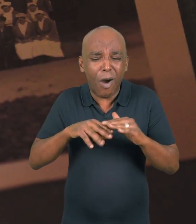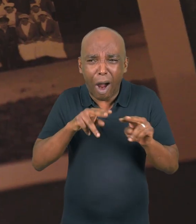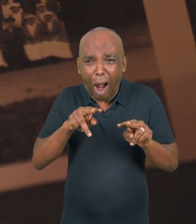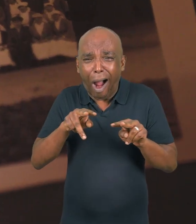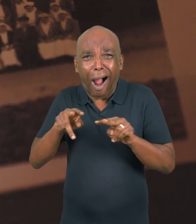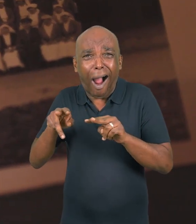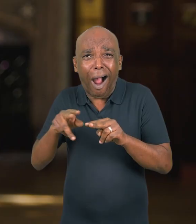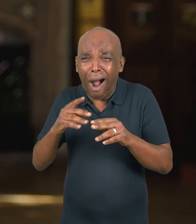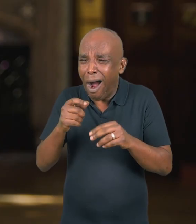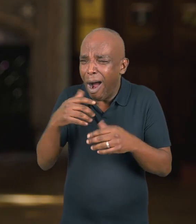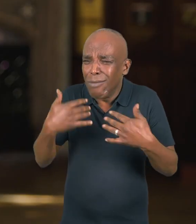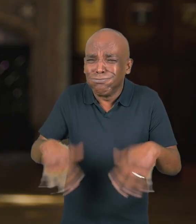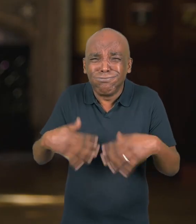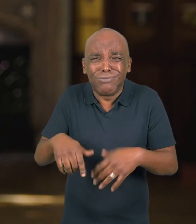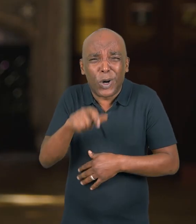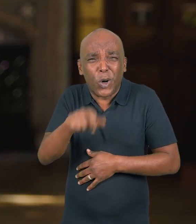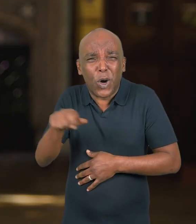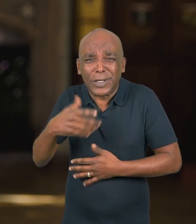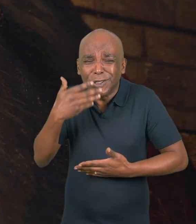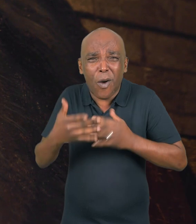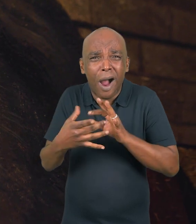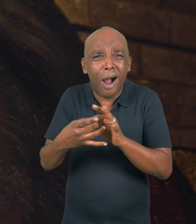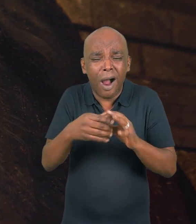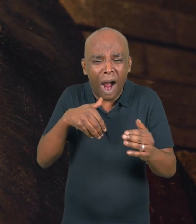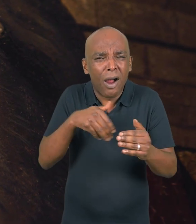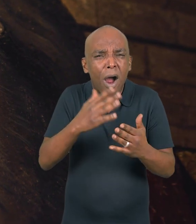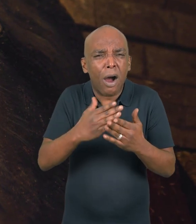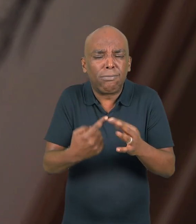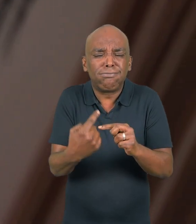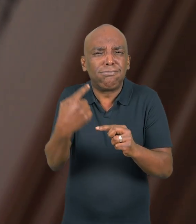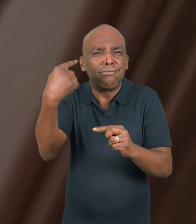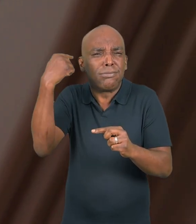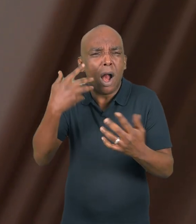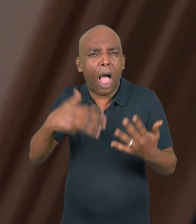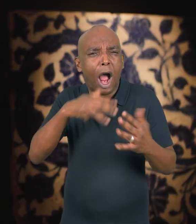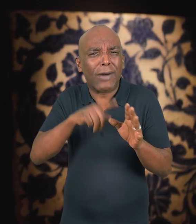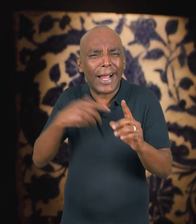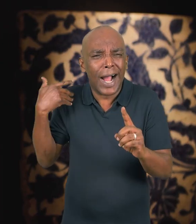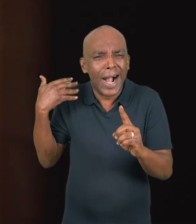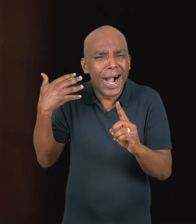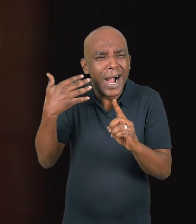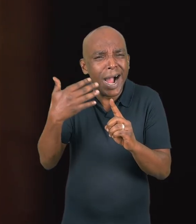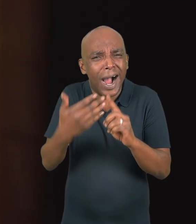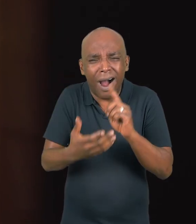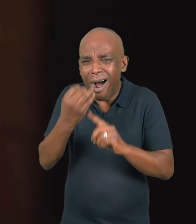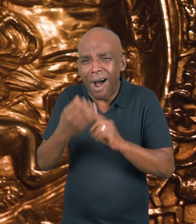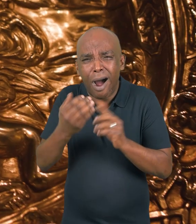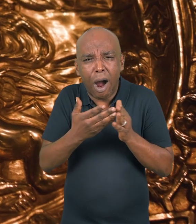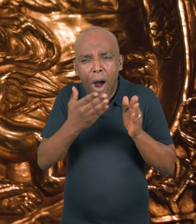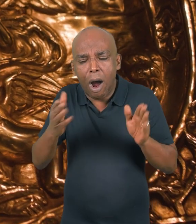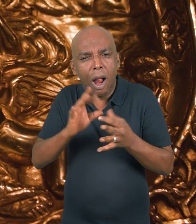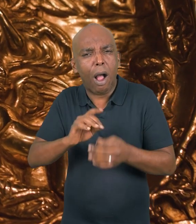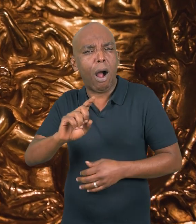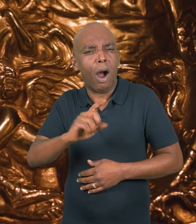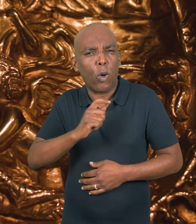human stories. It's a really engaging archive. There's a history that dates back 900 years, and it covers a wide scope of